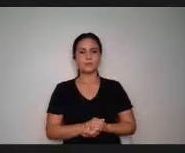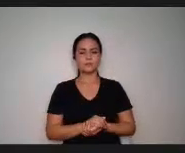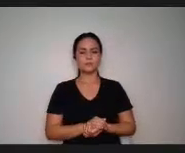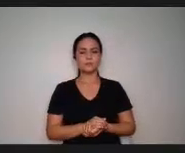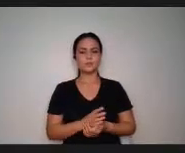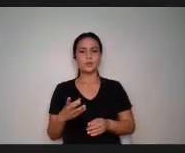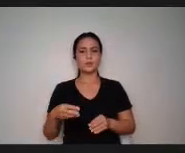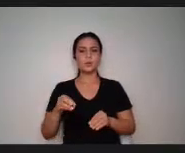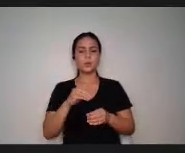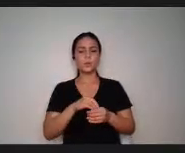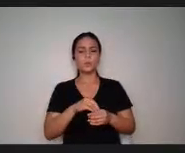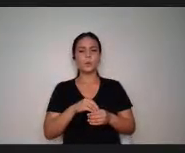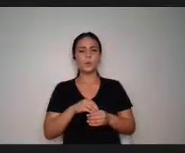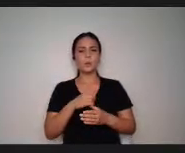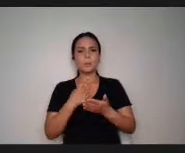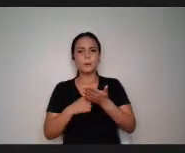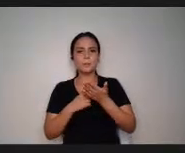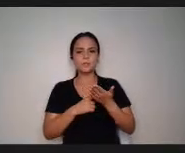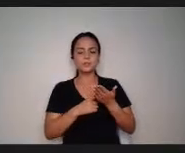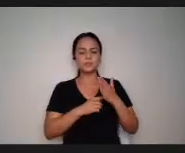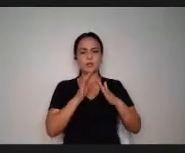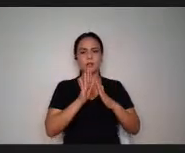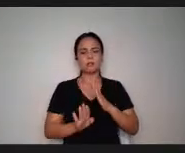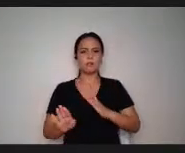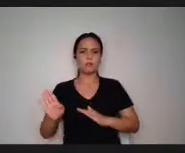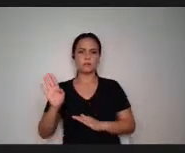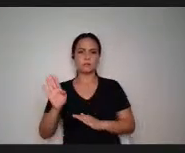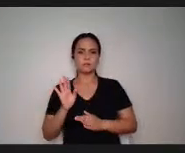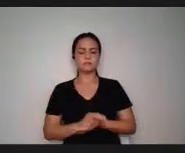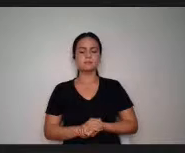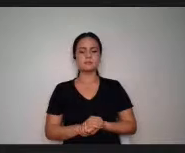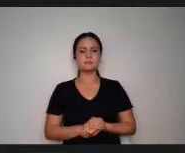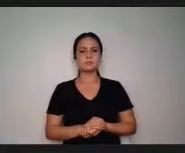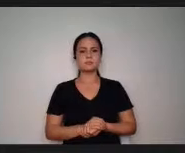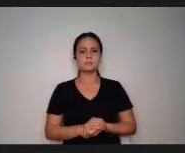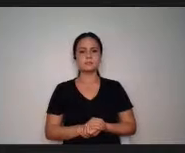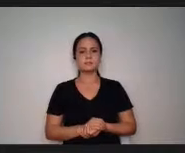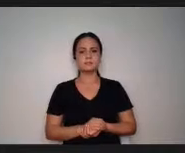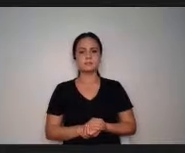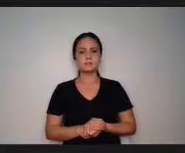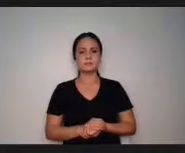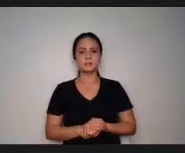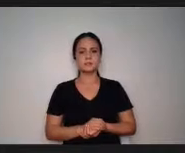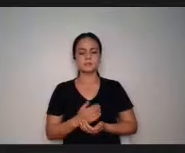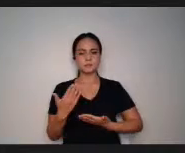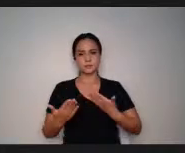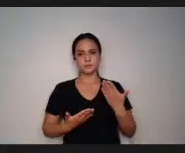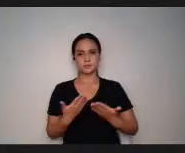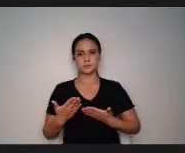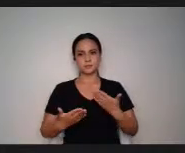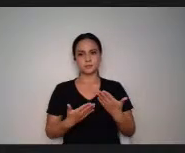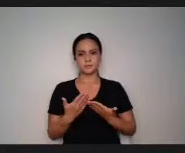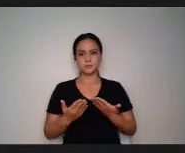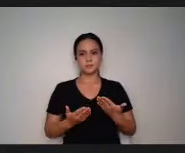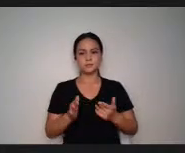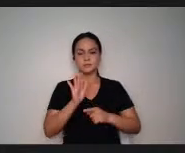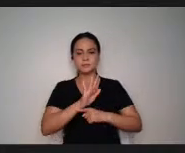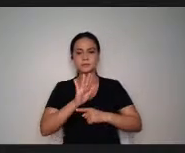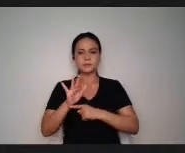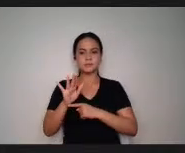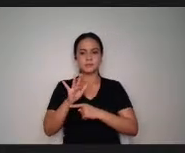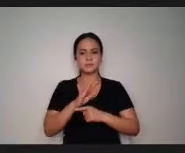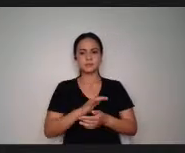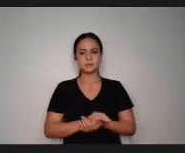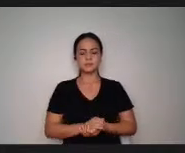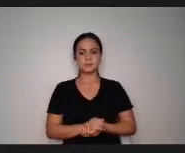engagement, involving workers and their representatives, which is a fundamental part we've found in our intervention research, which I'll talk about in a minute,